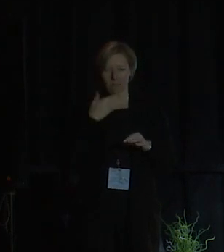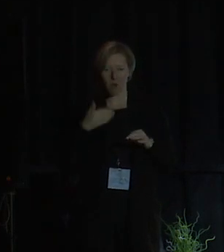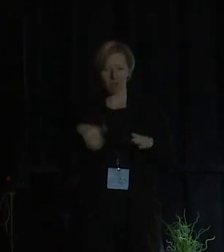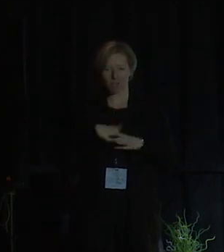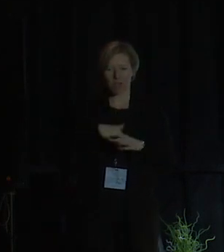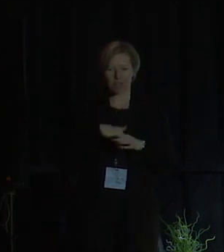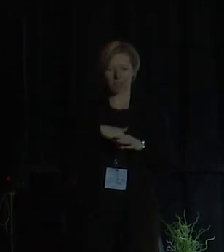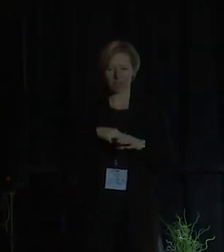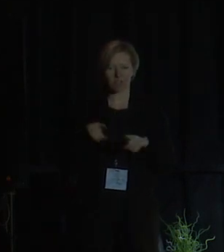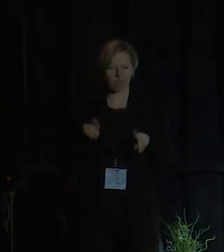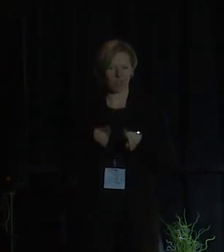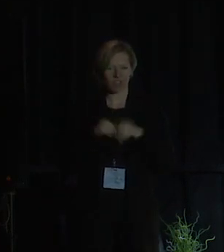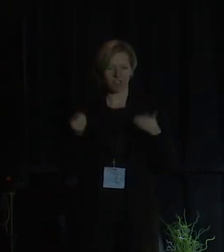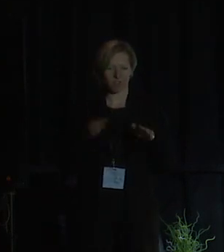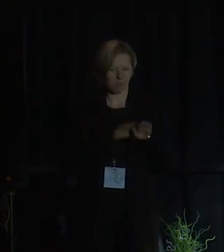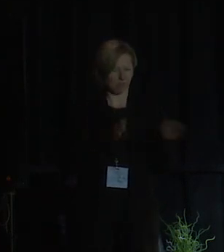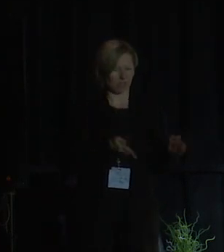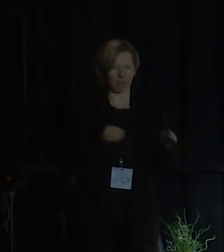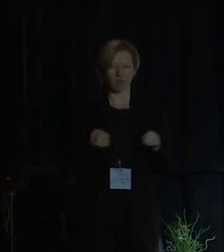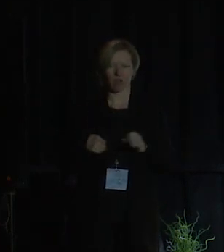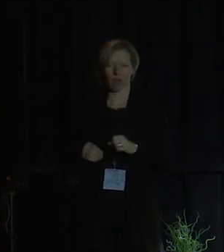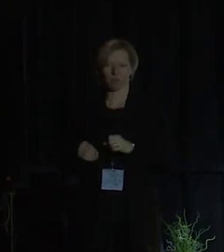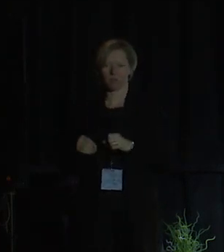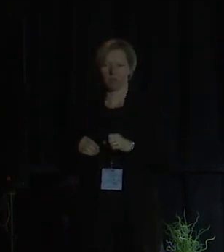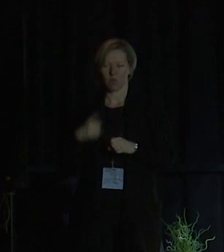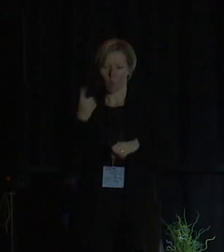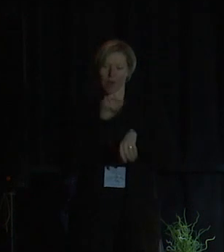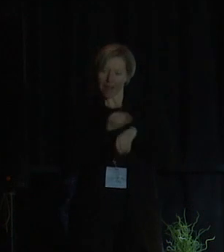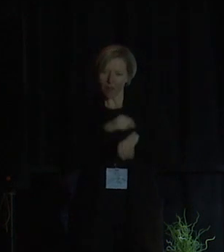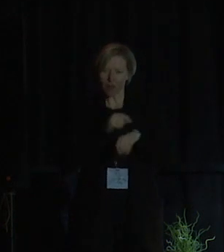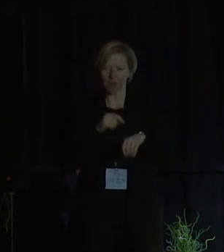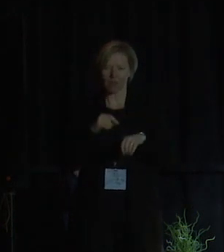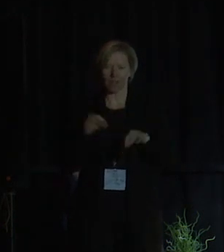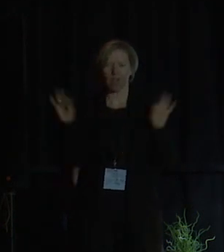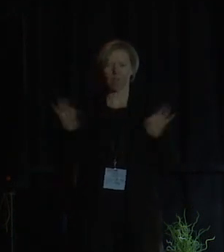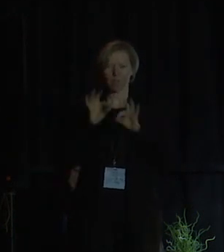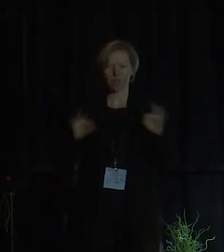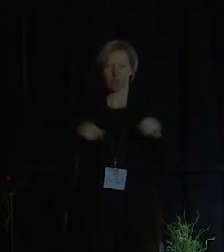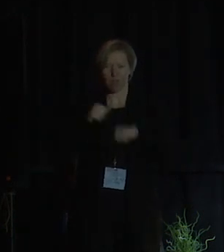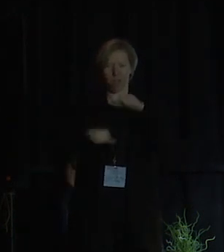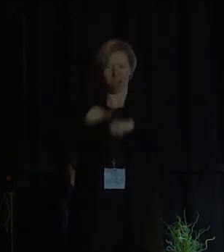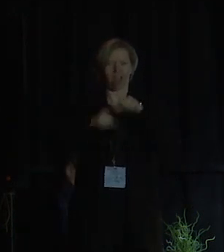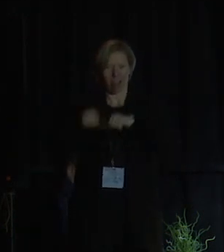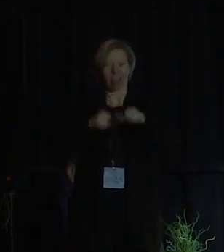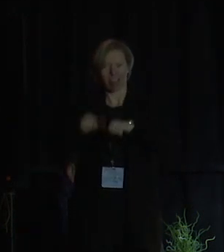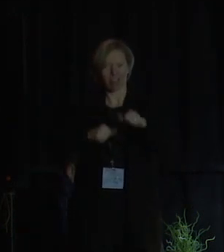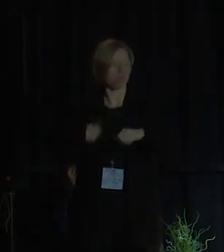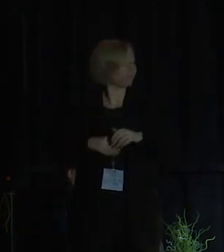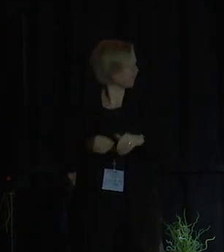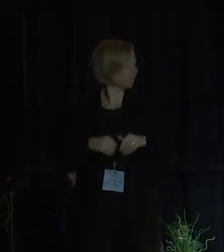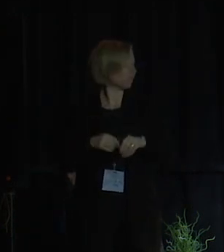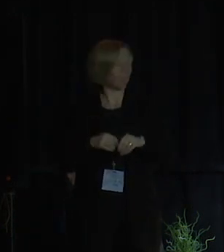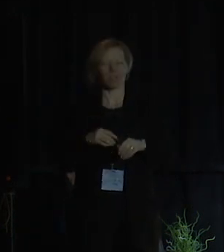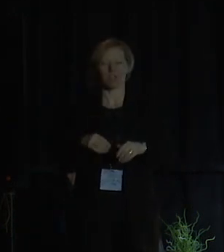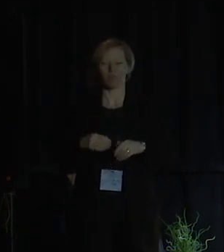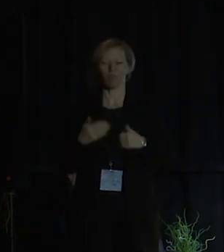platforms, blowing solidly for 1 hour. It's like a musical marathon, taking in all the highs and lows of an epic rave